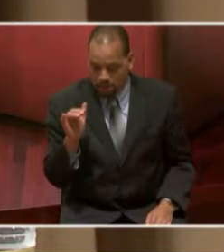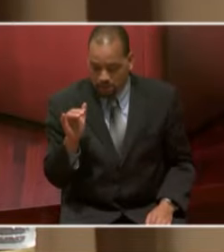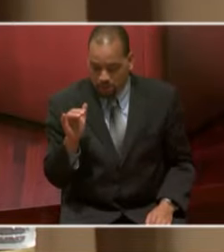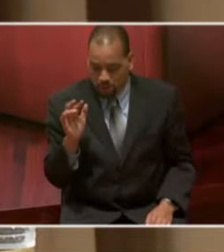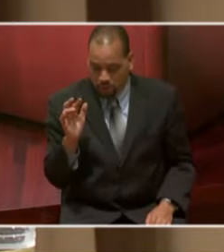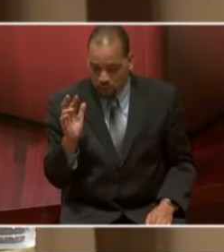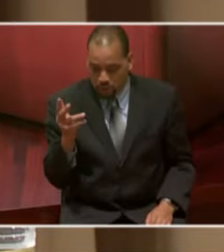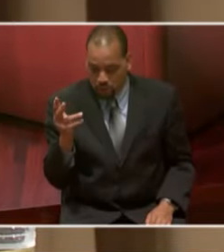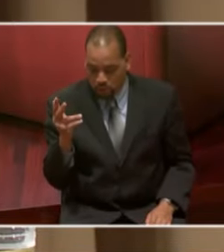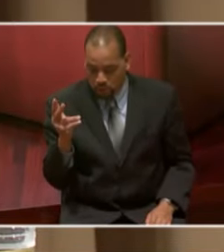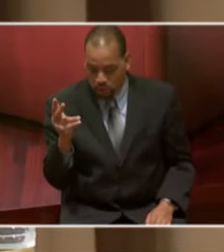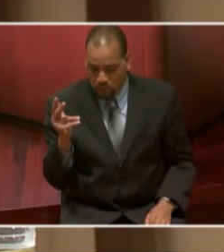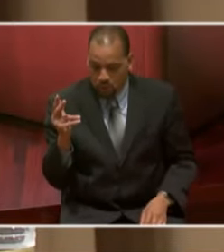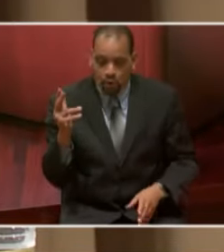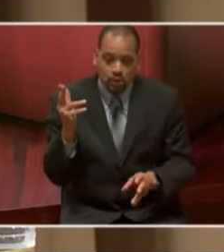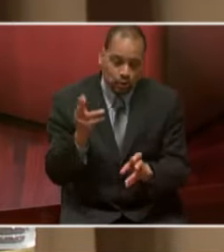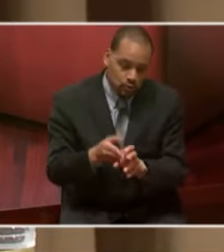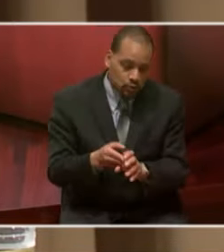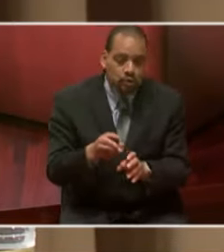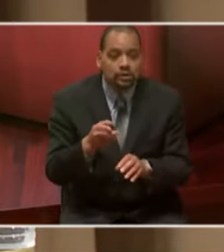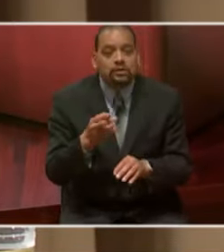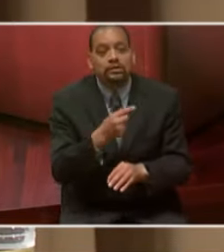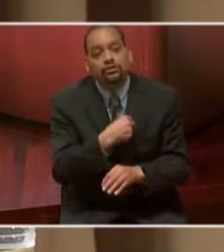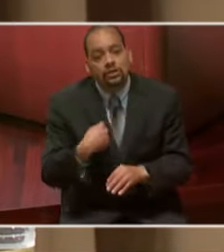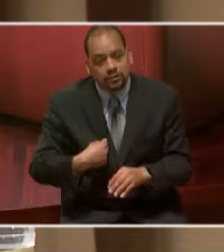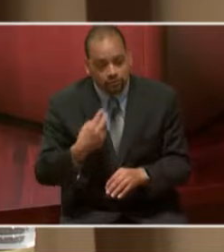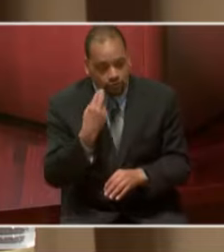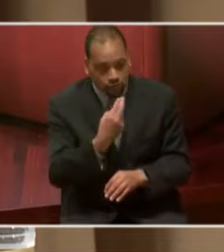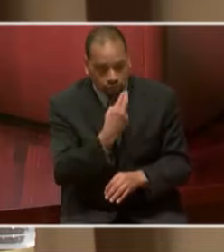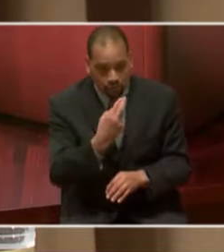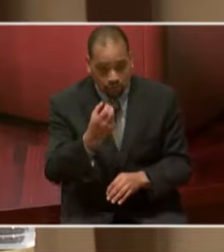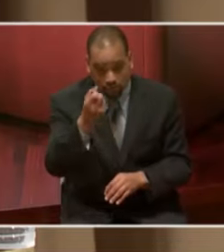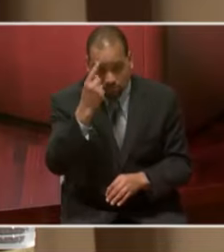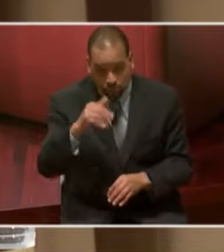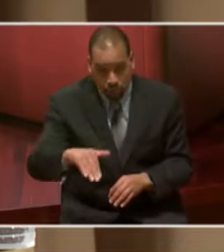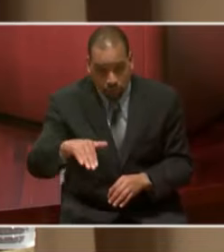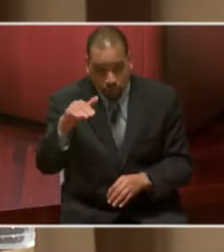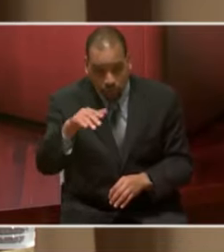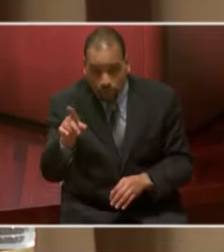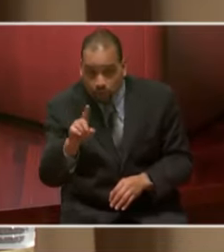started crying. The two of them hugged me. I hugged them back.